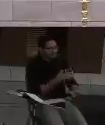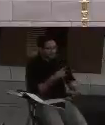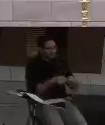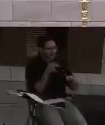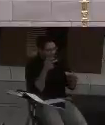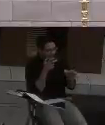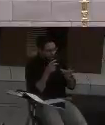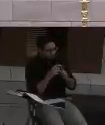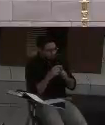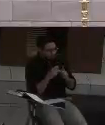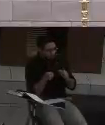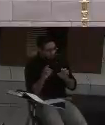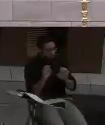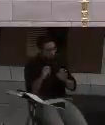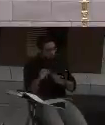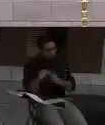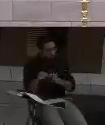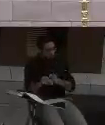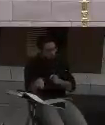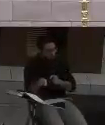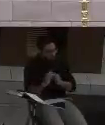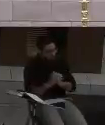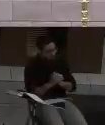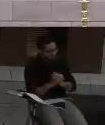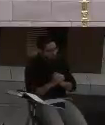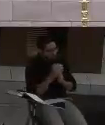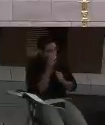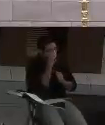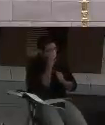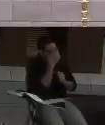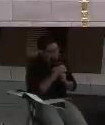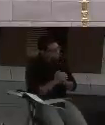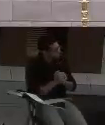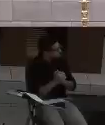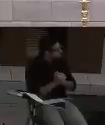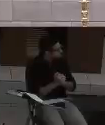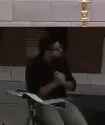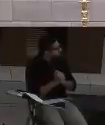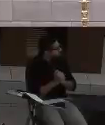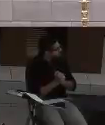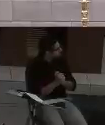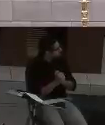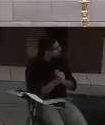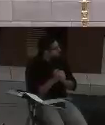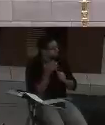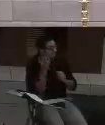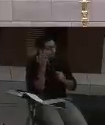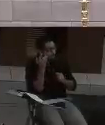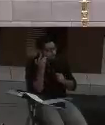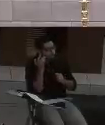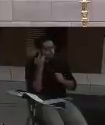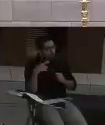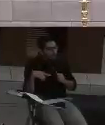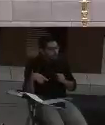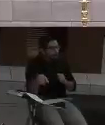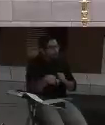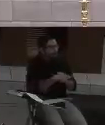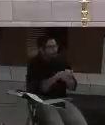If we are the body, why aren't his arms reaching? Why aren't his